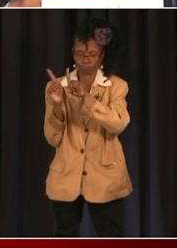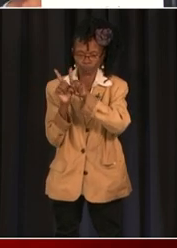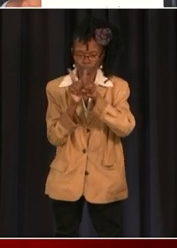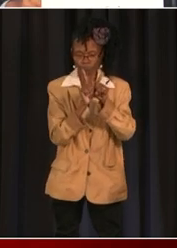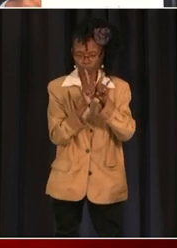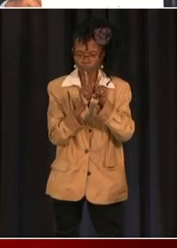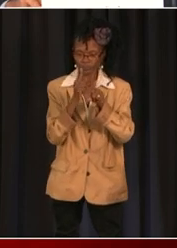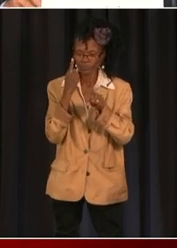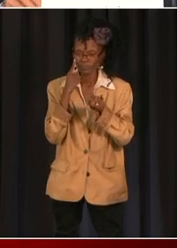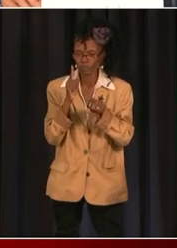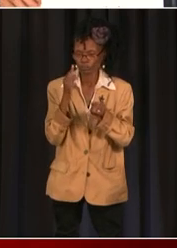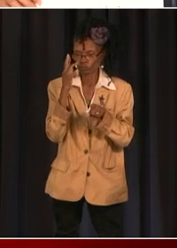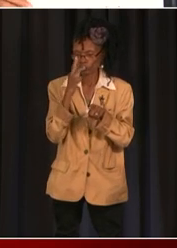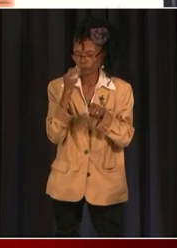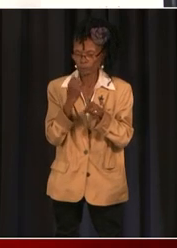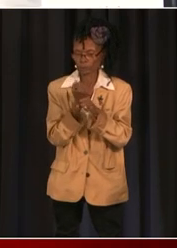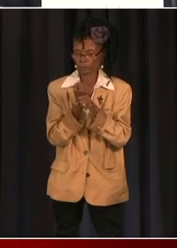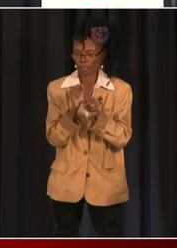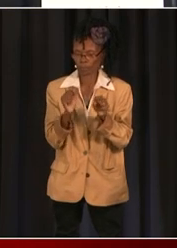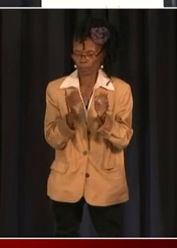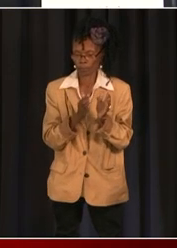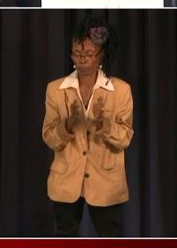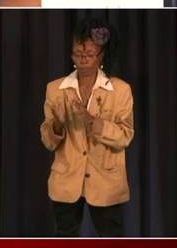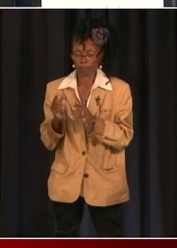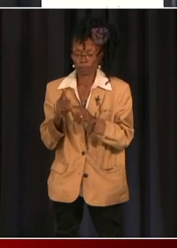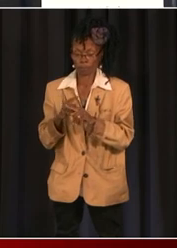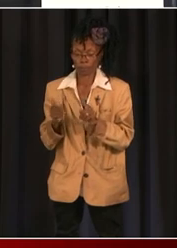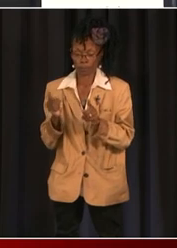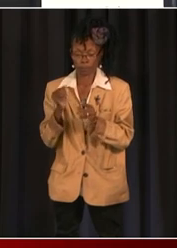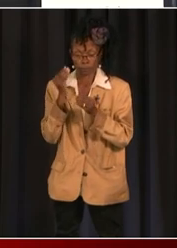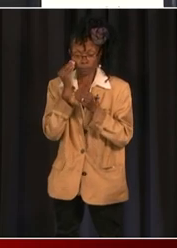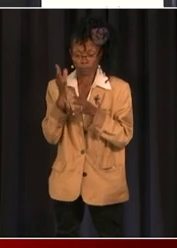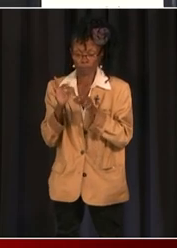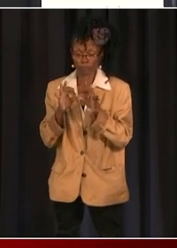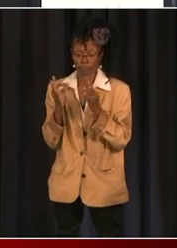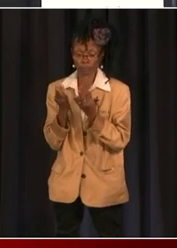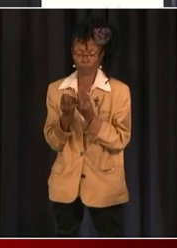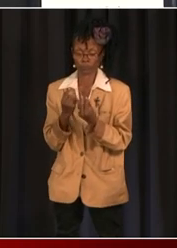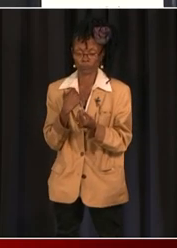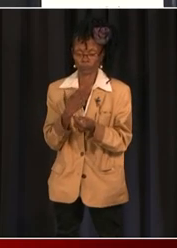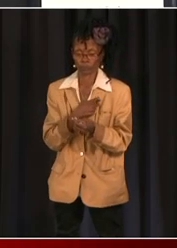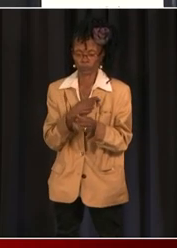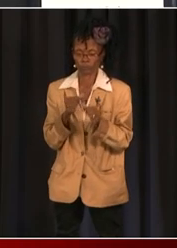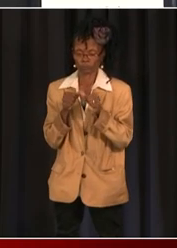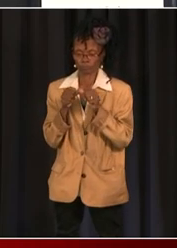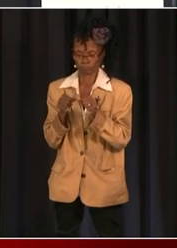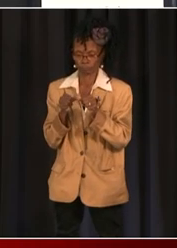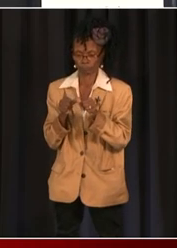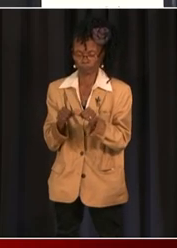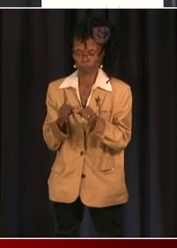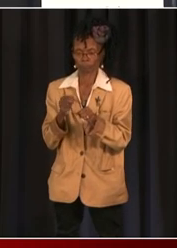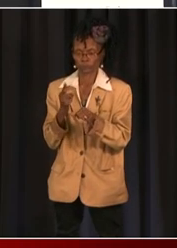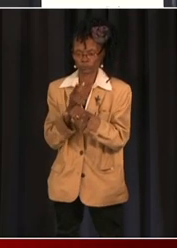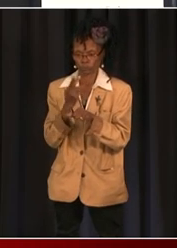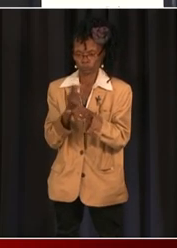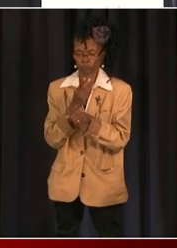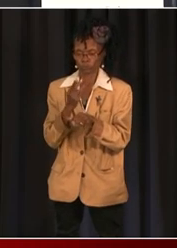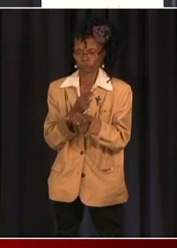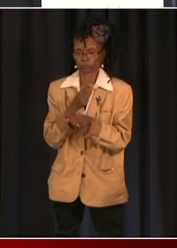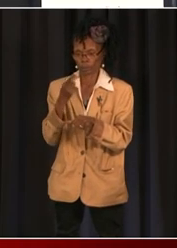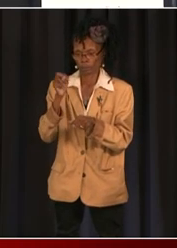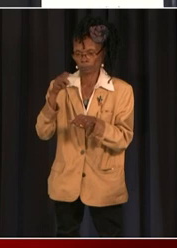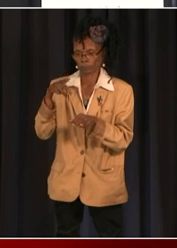plan. We're also reminding families that we are continue our air filtration and cleaning protocols in alignment with